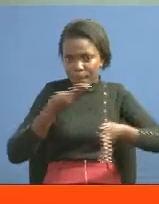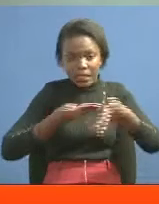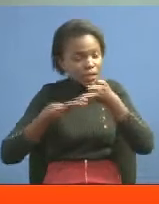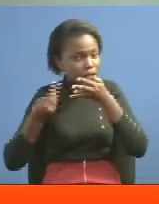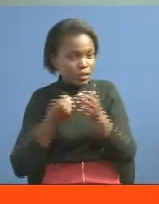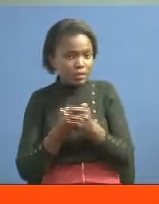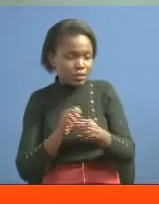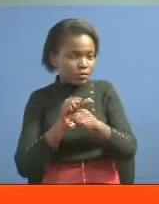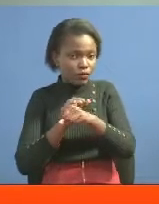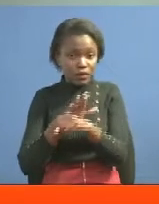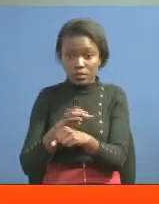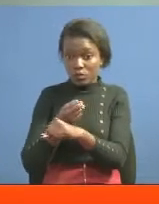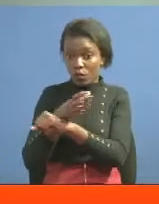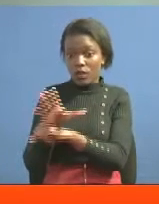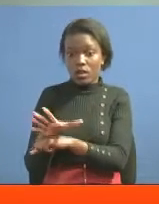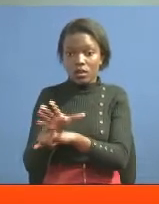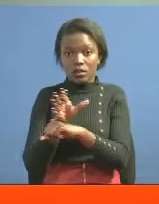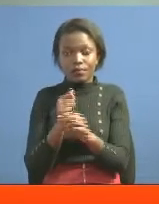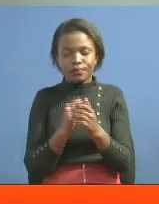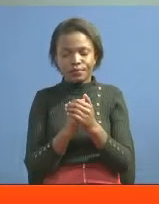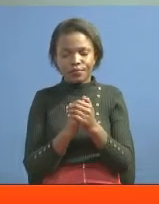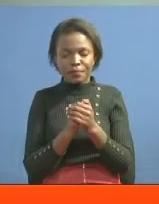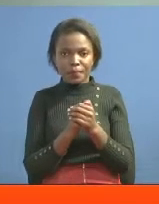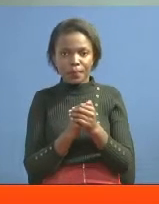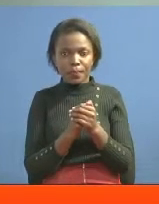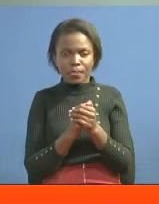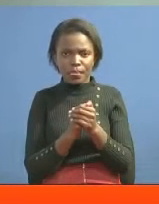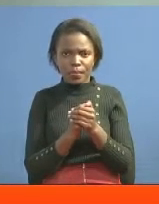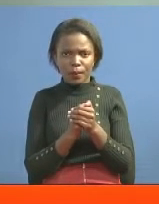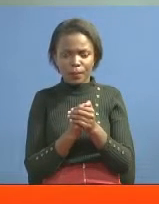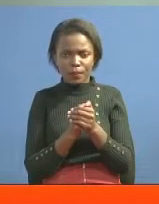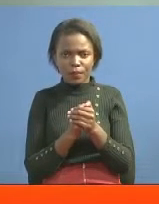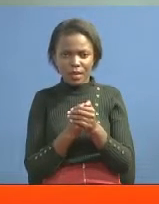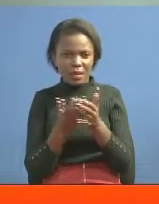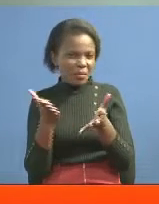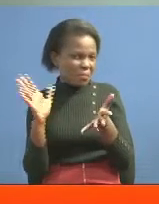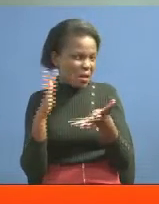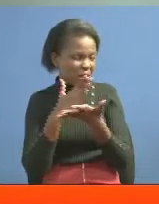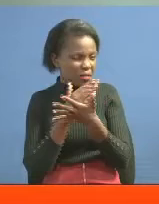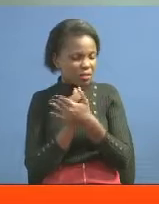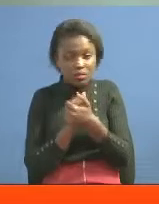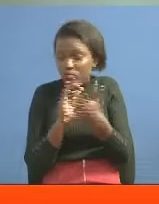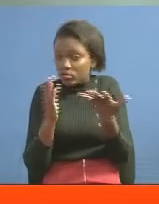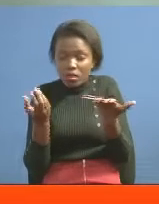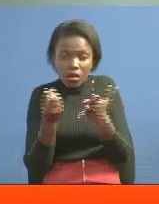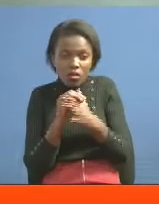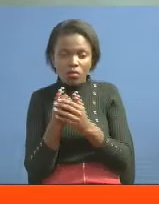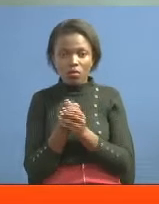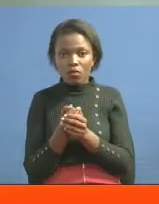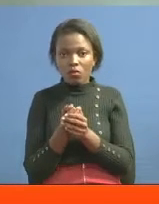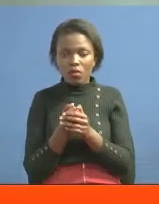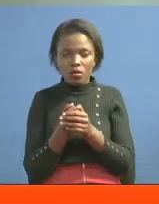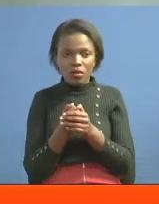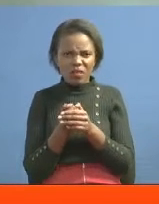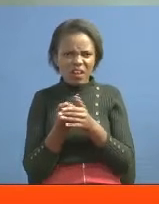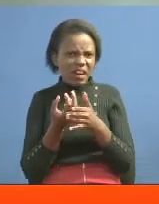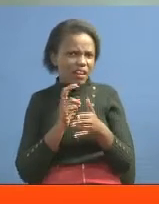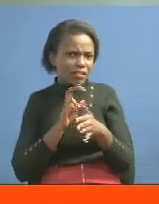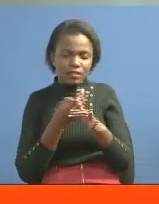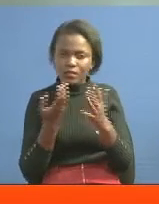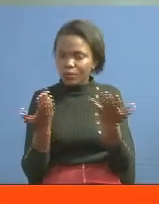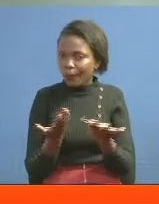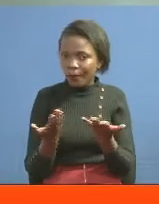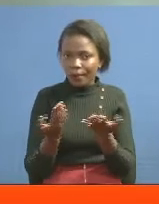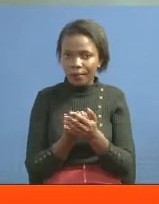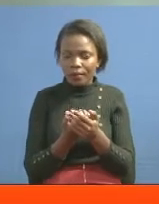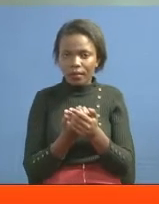enterprises being affected by the COVID-19. Have they bounced back? Or where are we in terms of